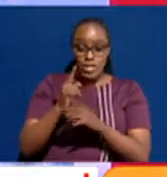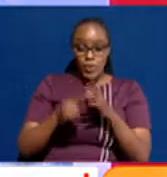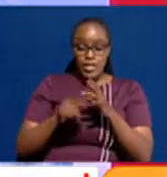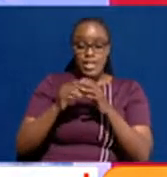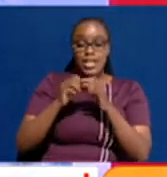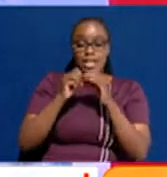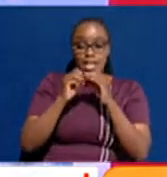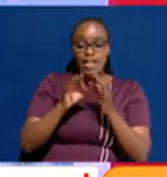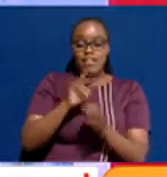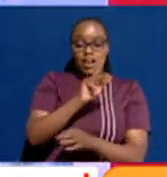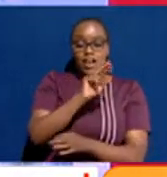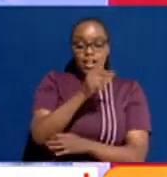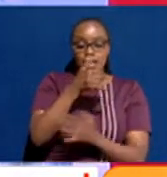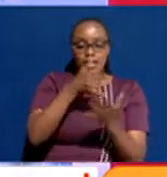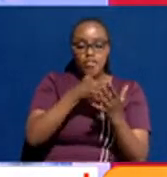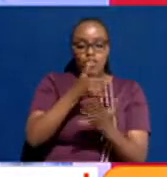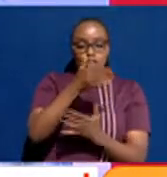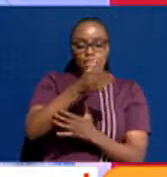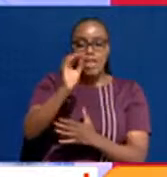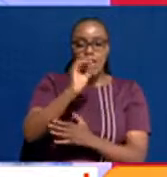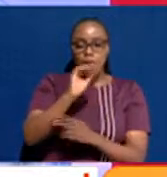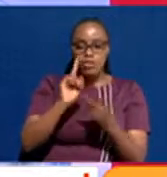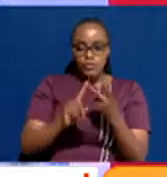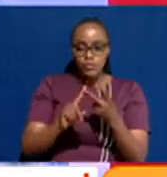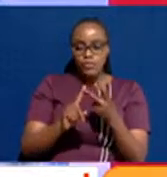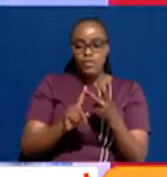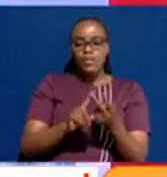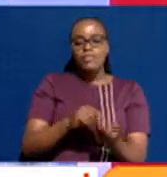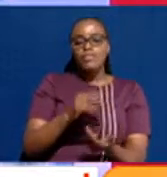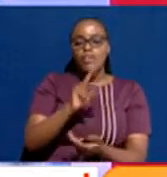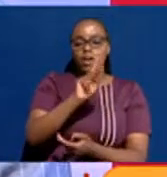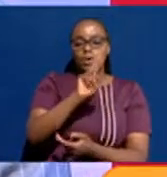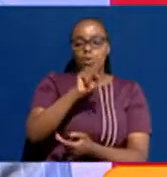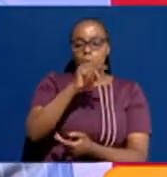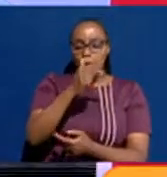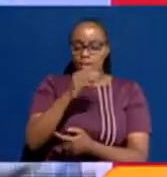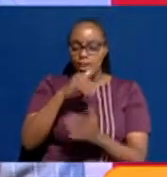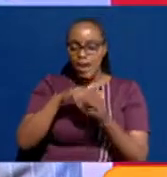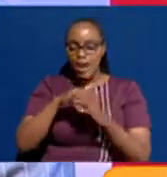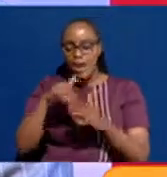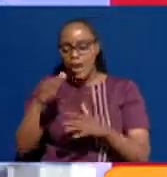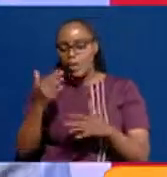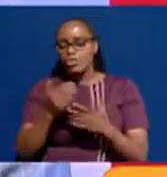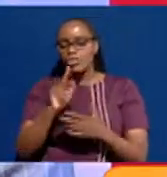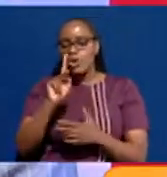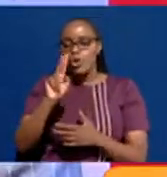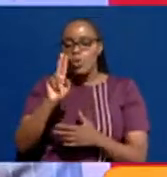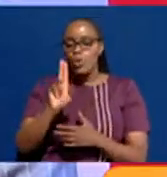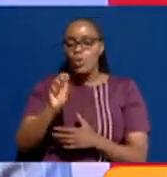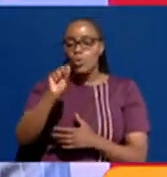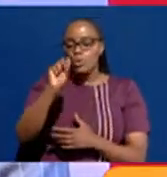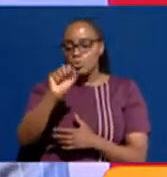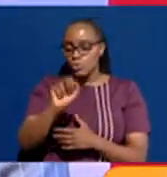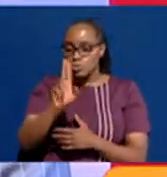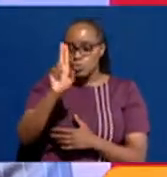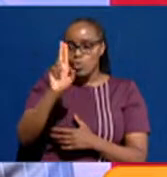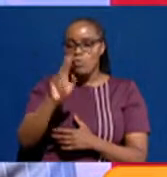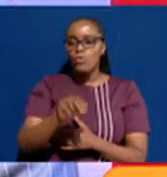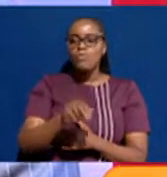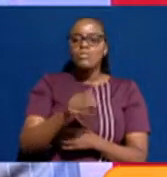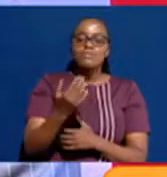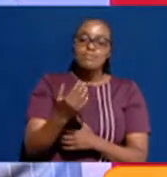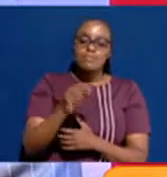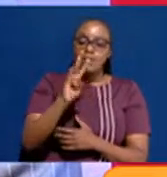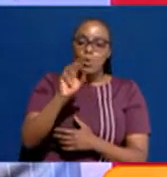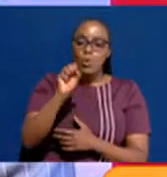Because once NAT is out, KUPET is out, KUDEHA is out, KUSU is out, WASU is out, there will be